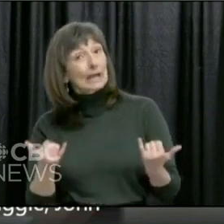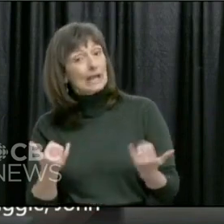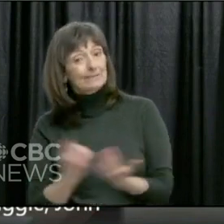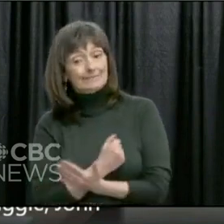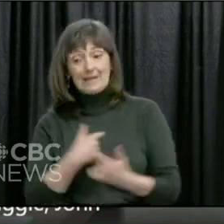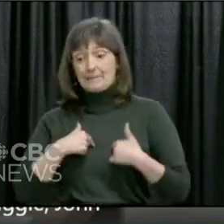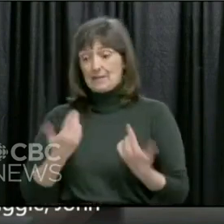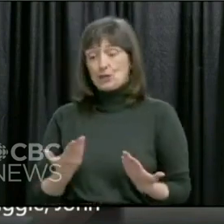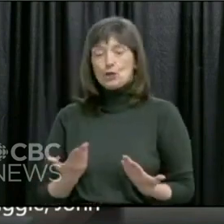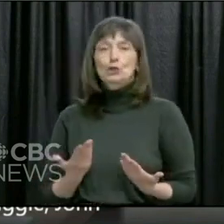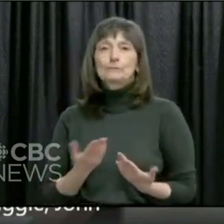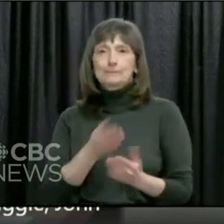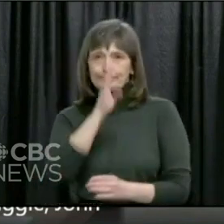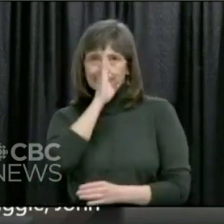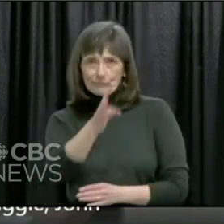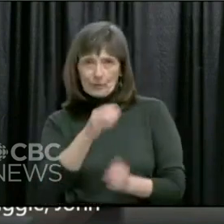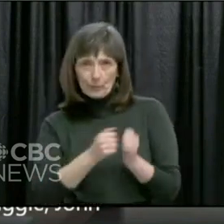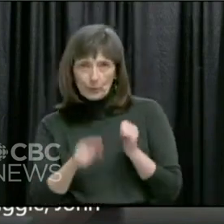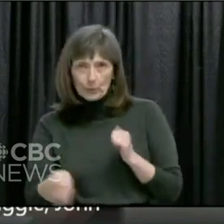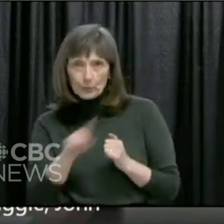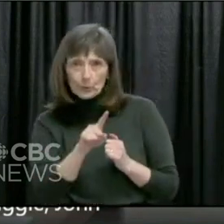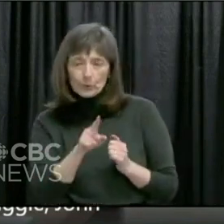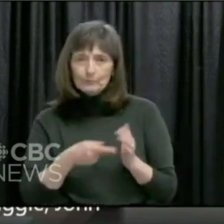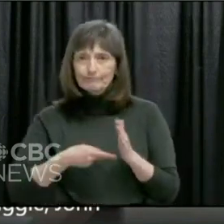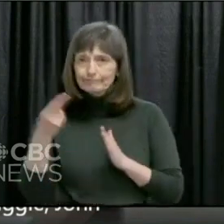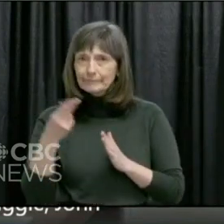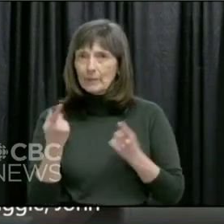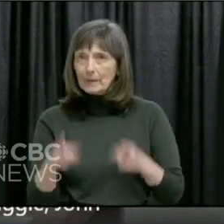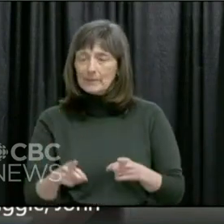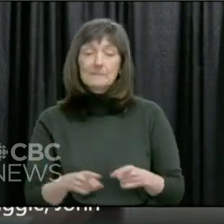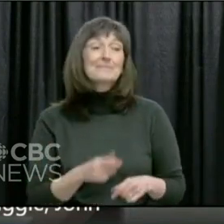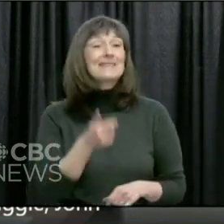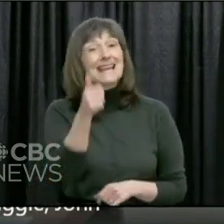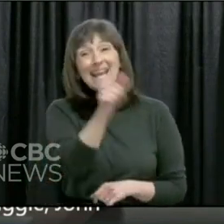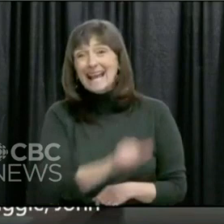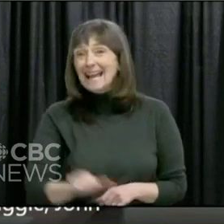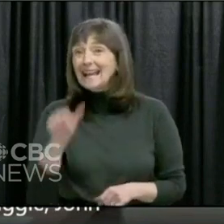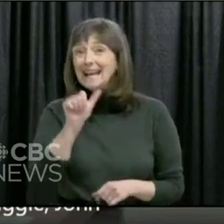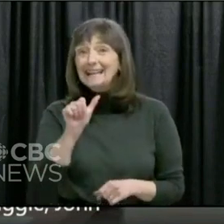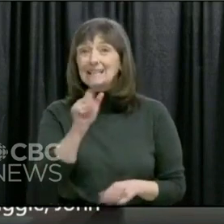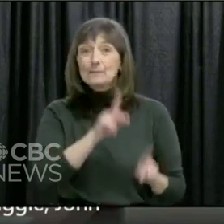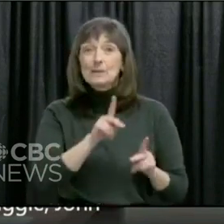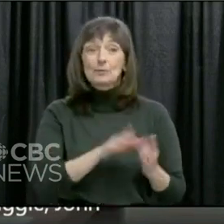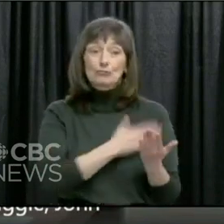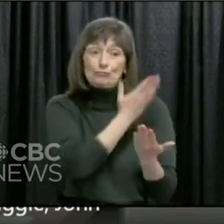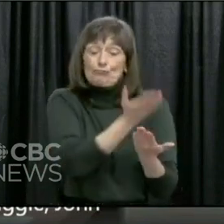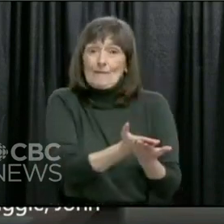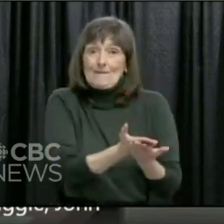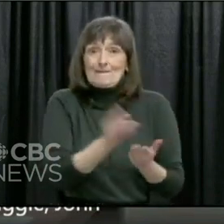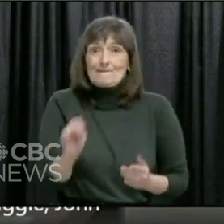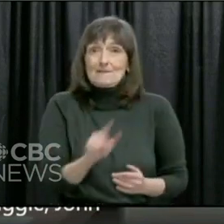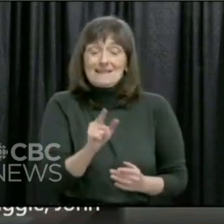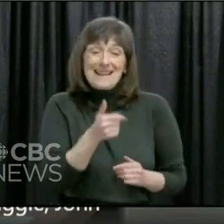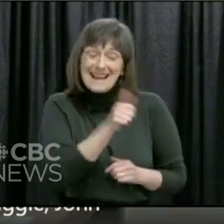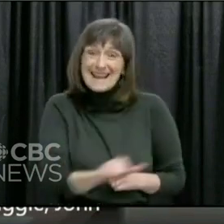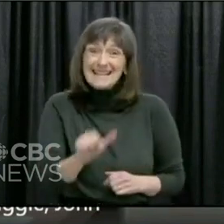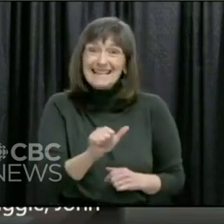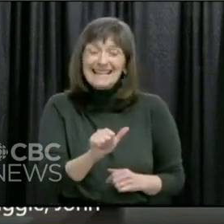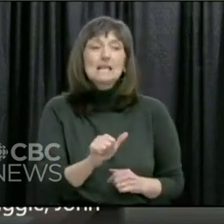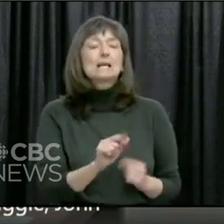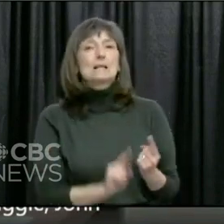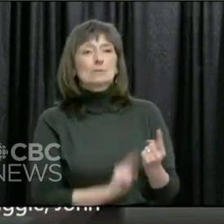again to emphasize that all inbound individuals coming into the province are